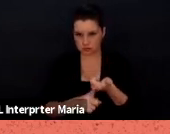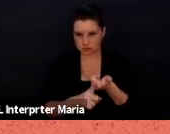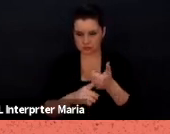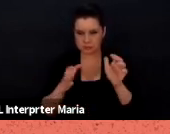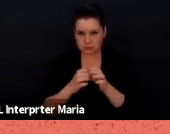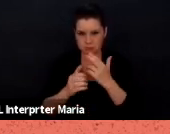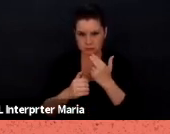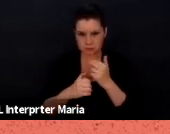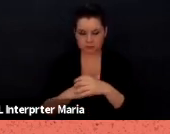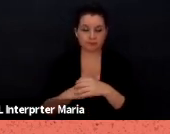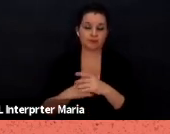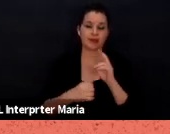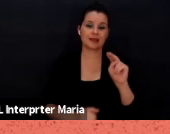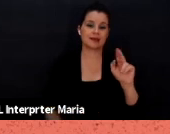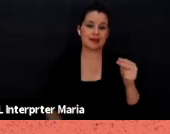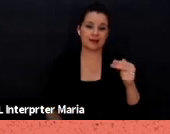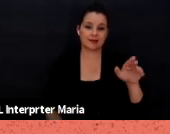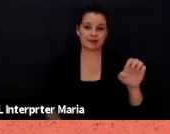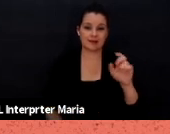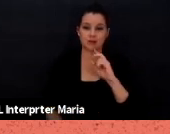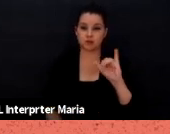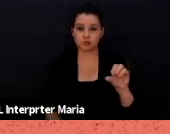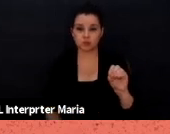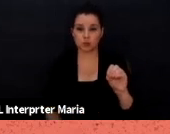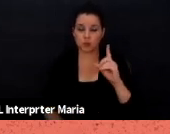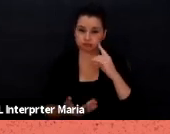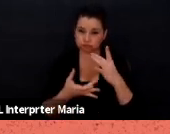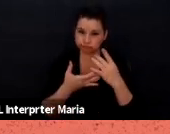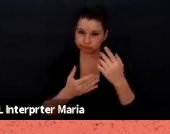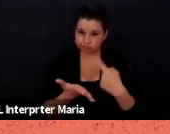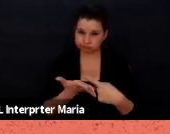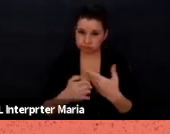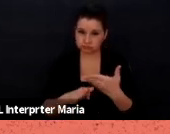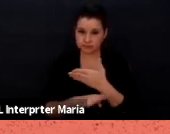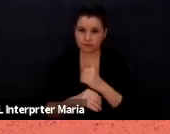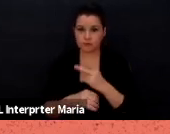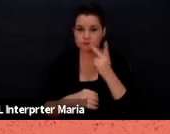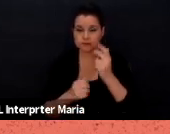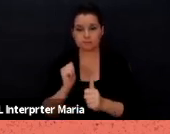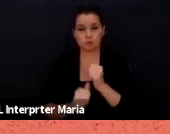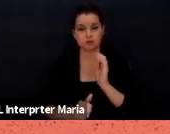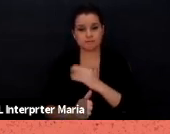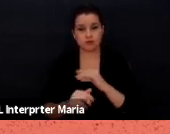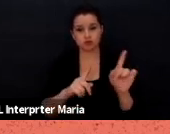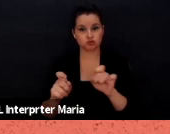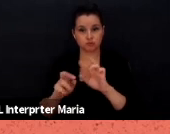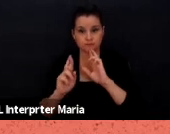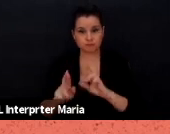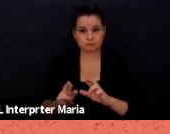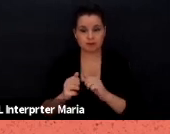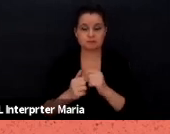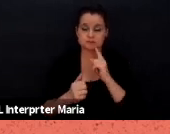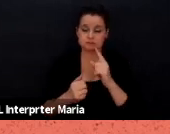And, you know, as Natalie and Joe discussed earlier, as we've seen, the majority of our survey responses have